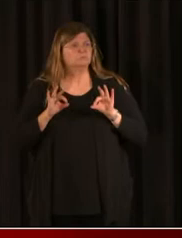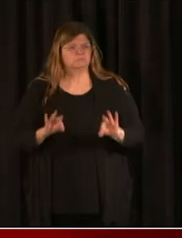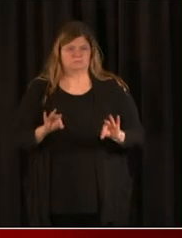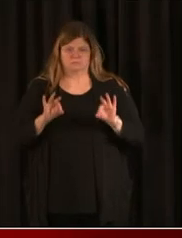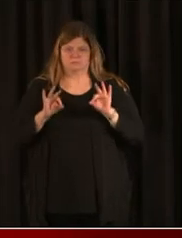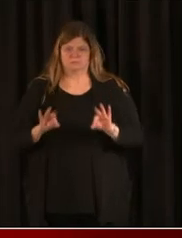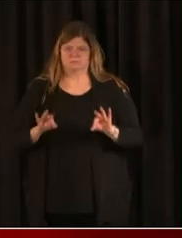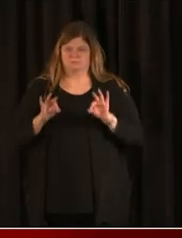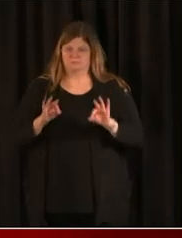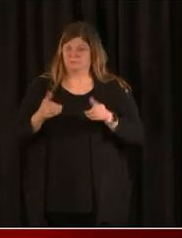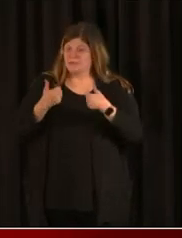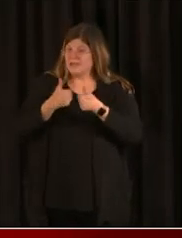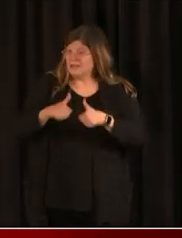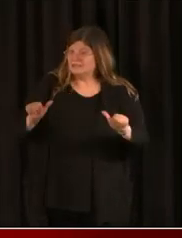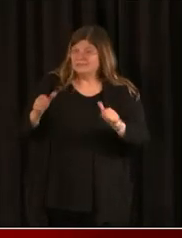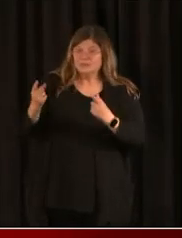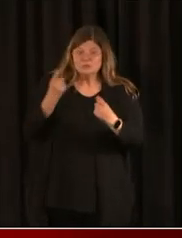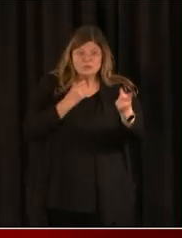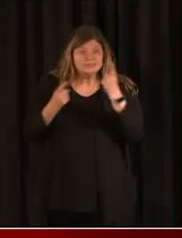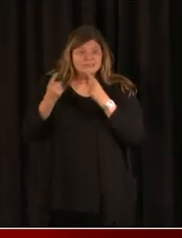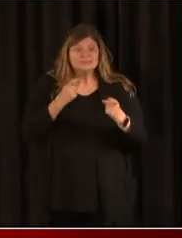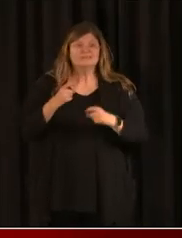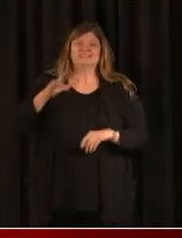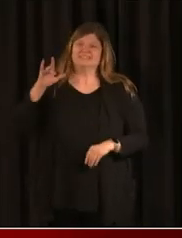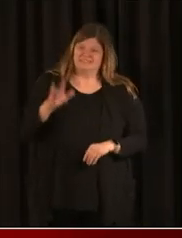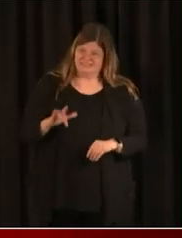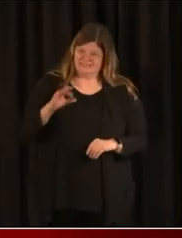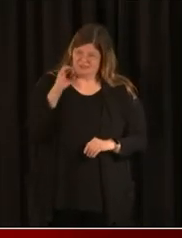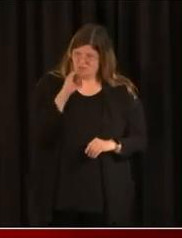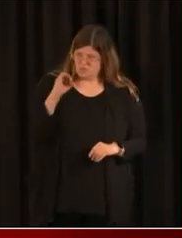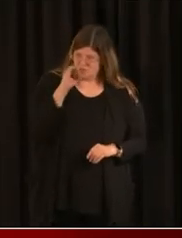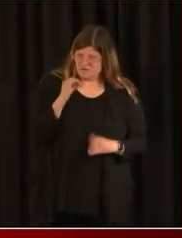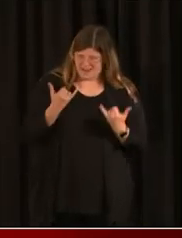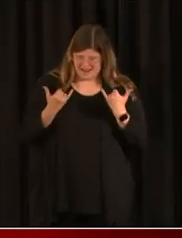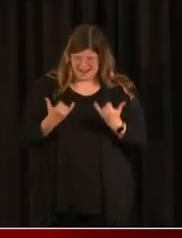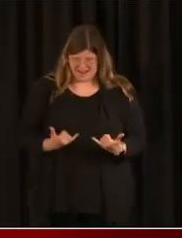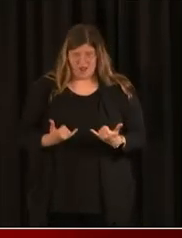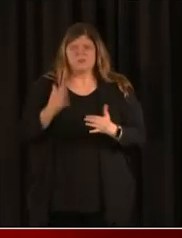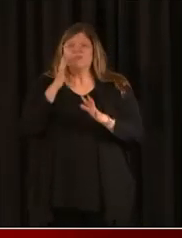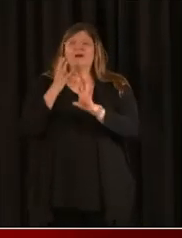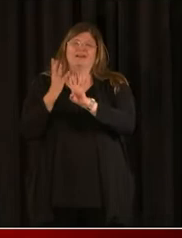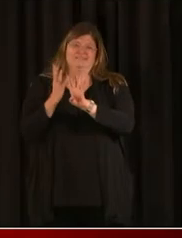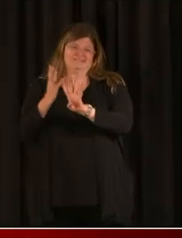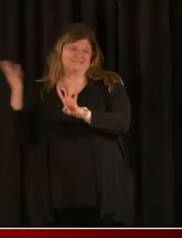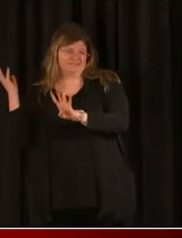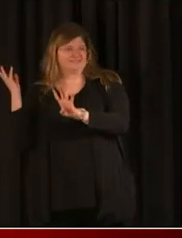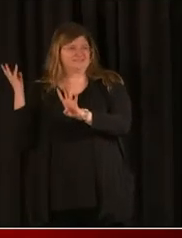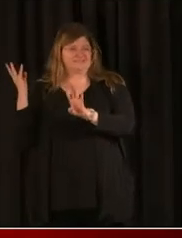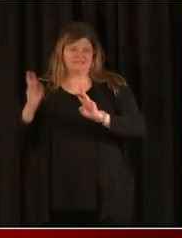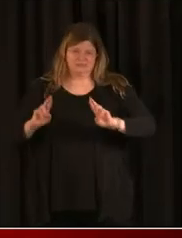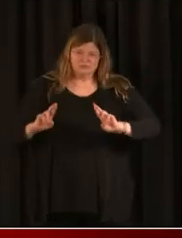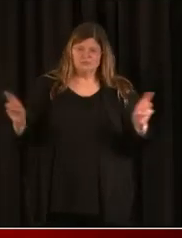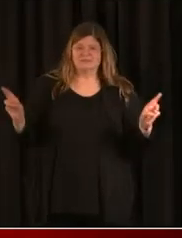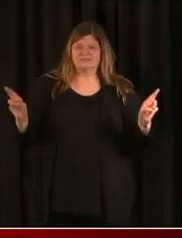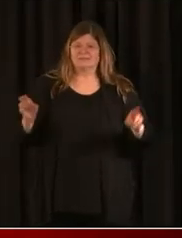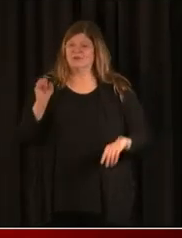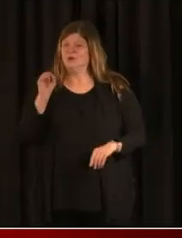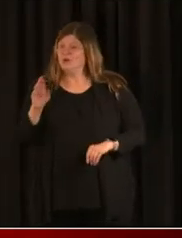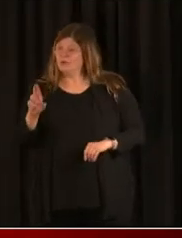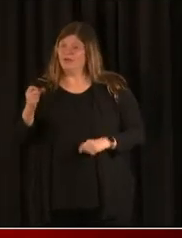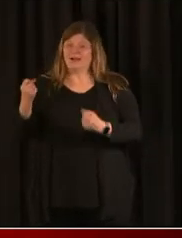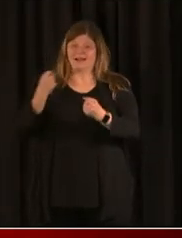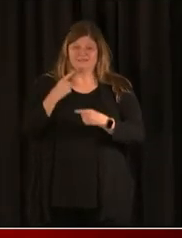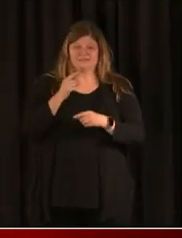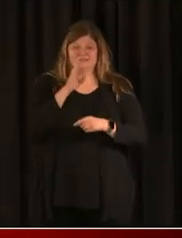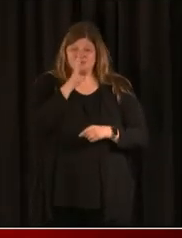any questions, at any portion of the call, you can press 0 now to be entered into the question queue, or you can ask